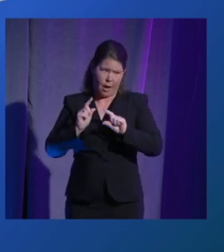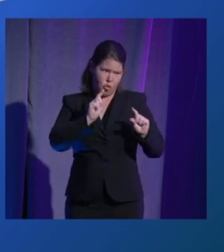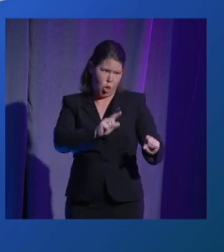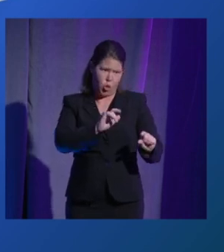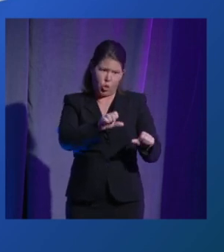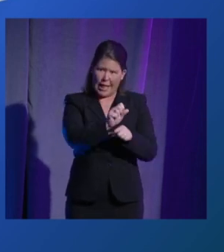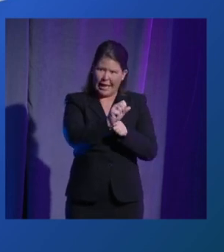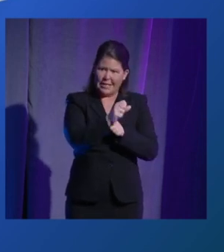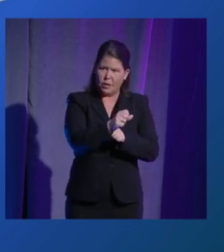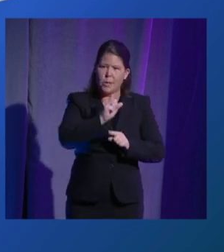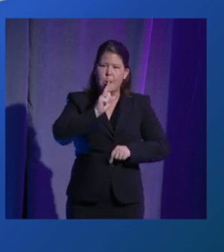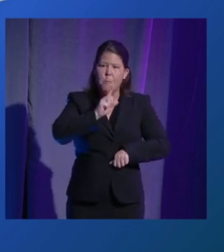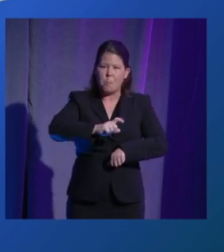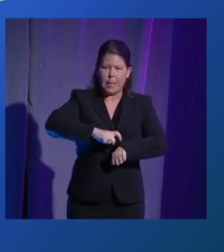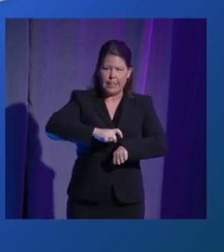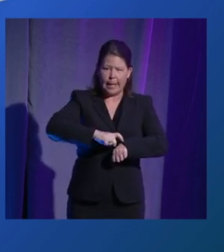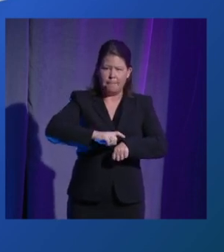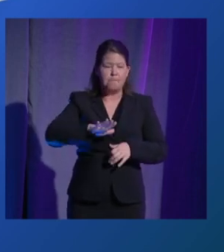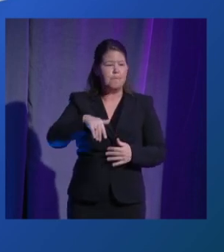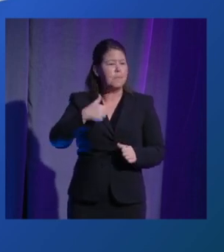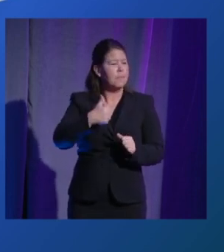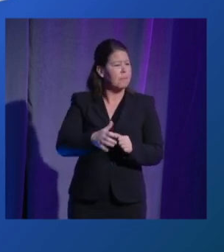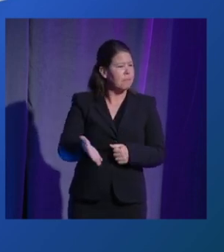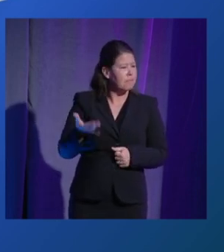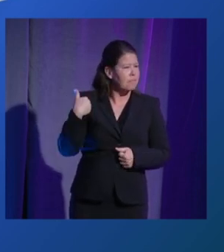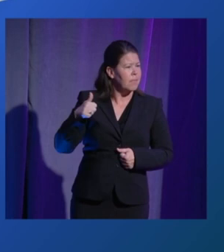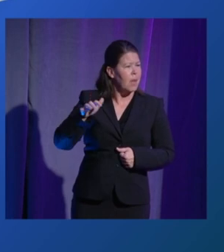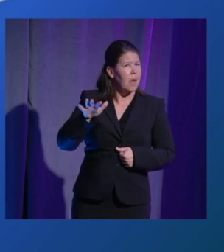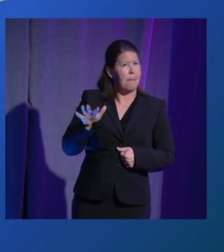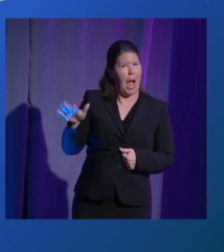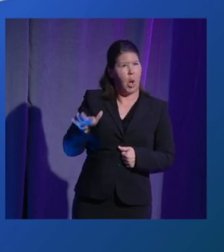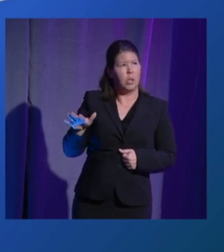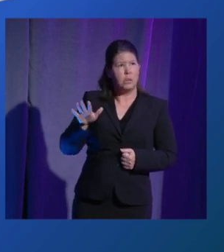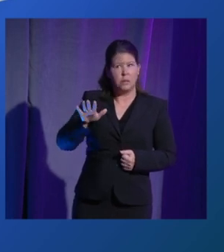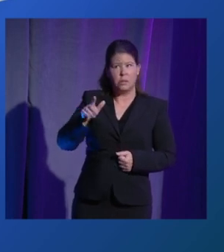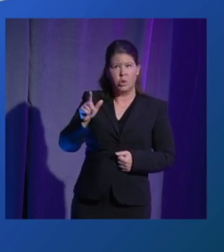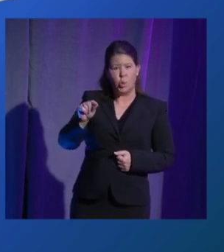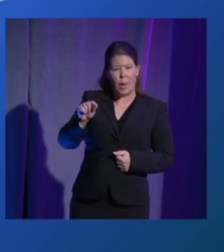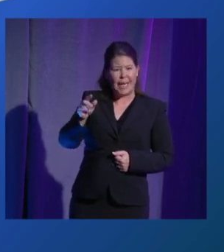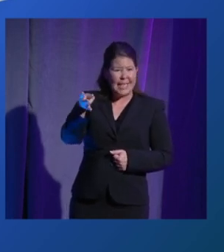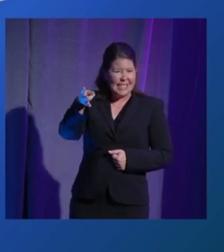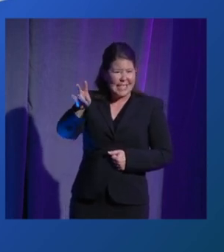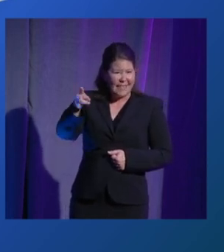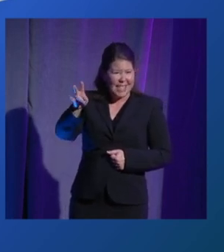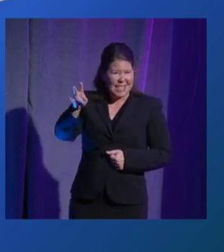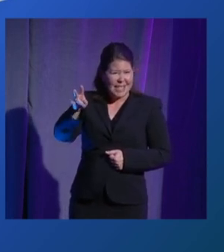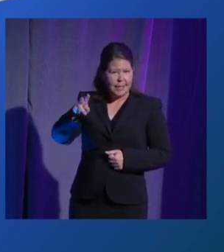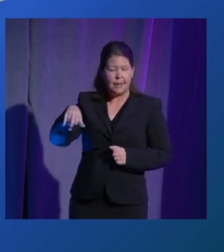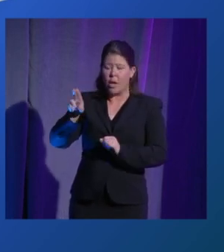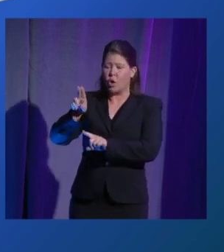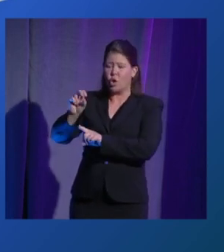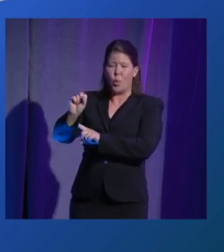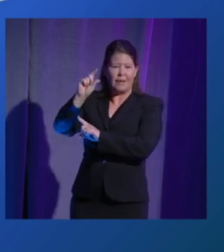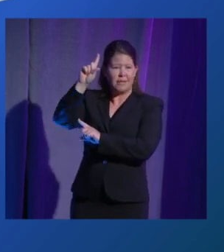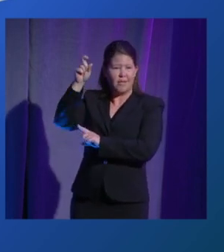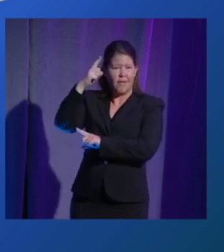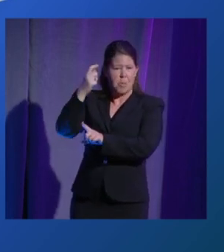to about 2017 the US uh government did not have a comprehensive